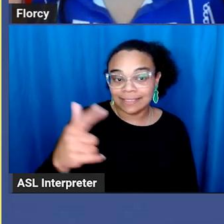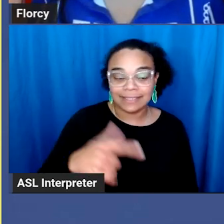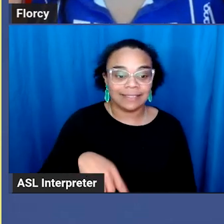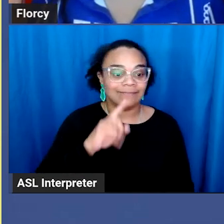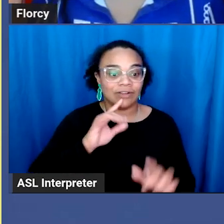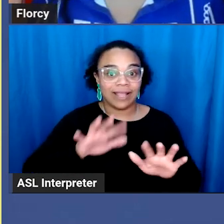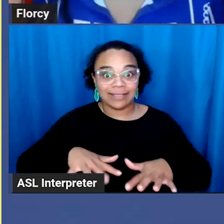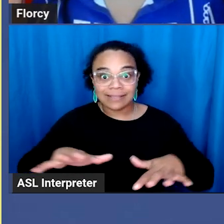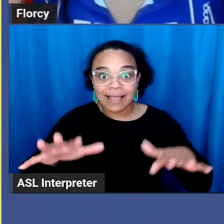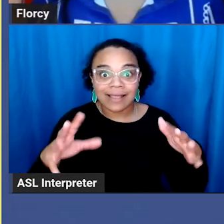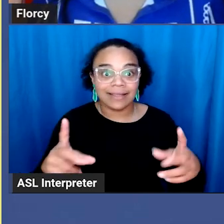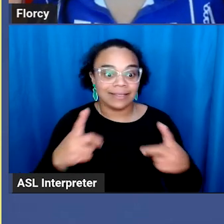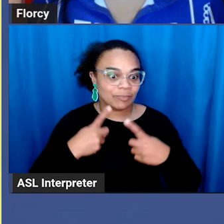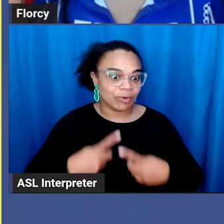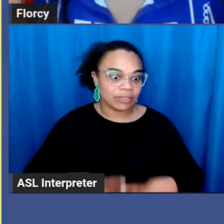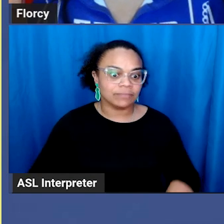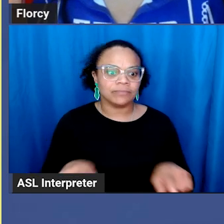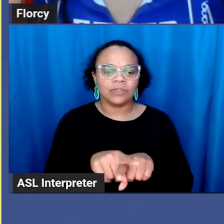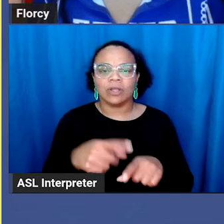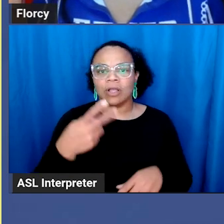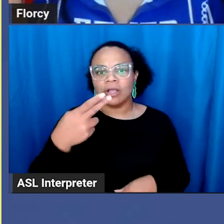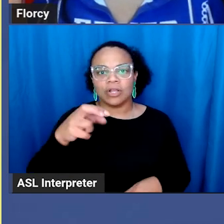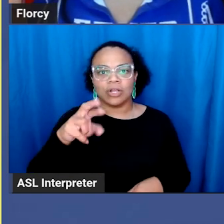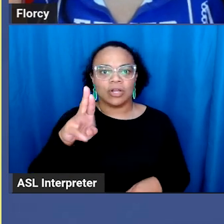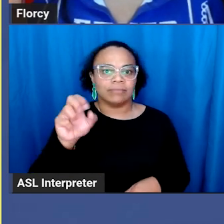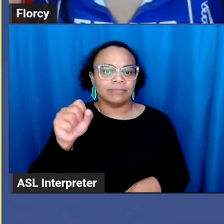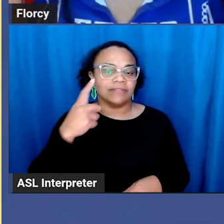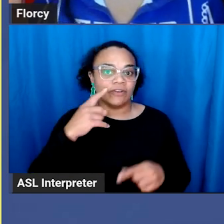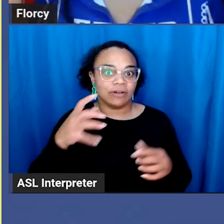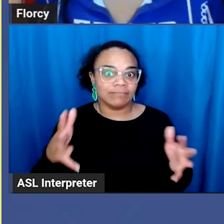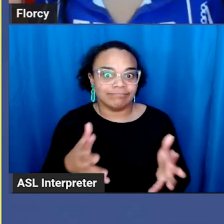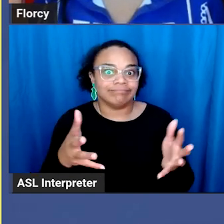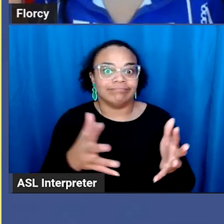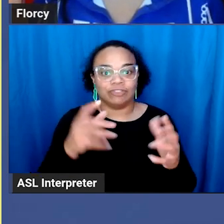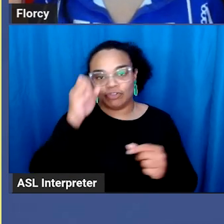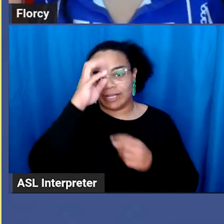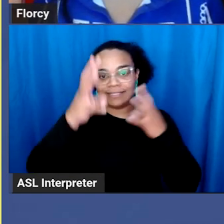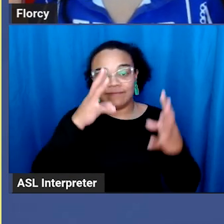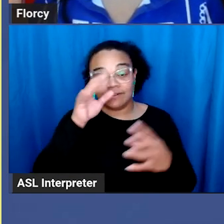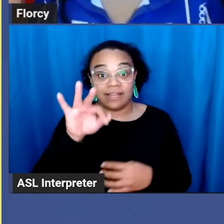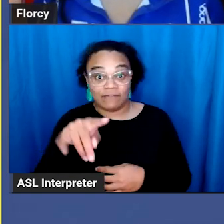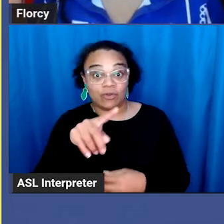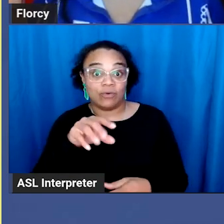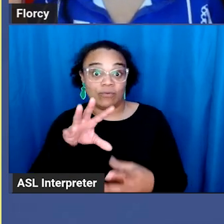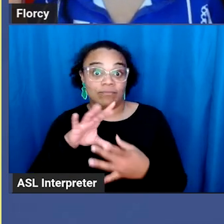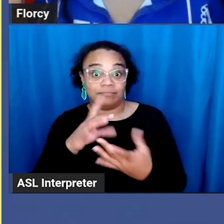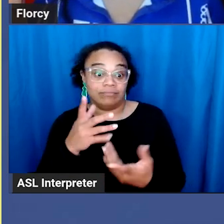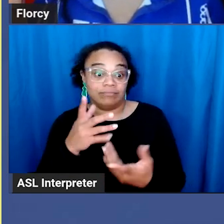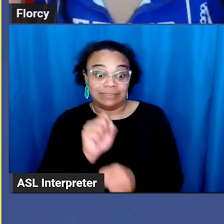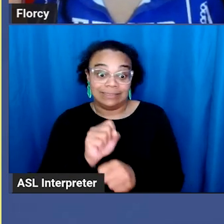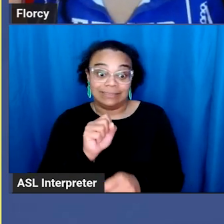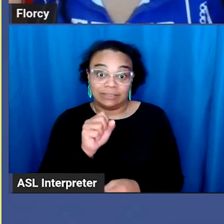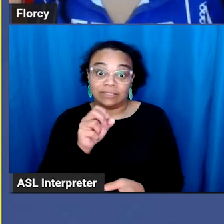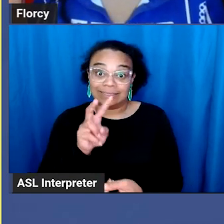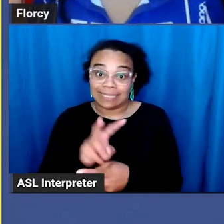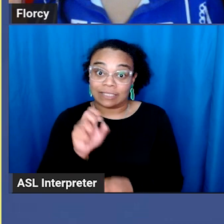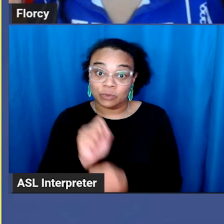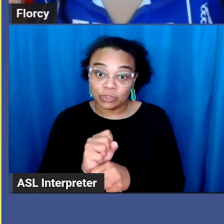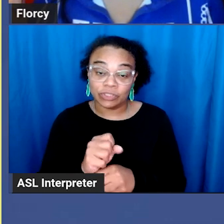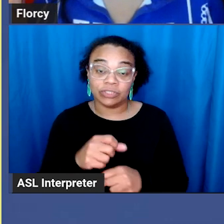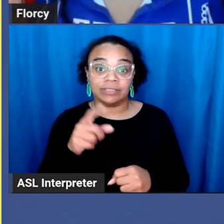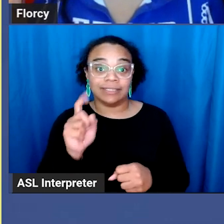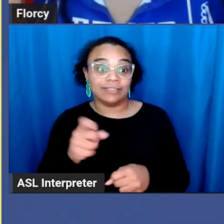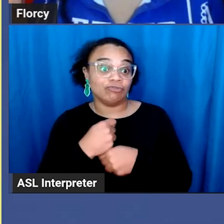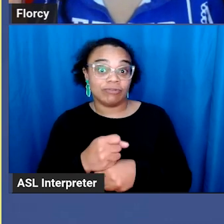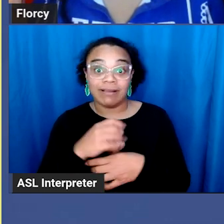herbs to activate creativity, like especially if like you're in sex work and you're doing content or you're trying to figure out different ways to get money. I think a lot of